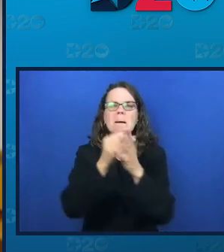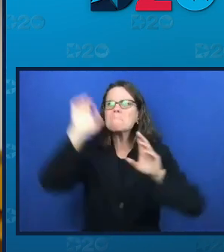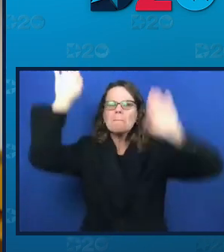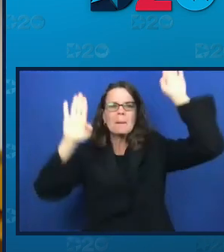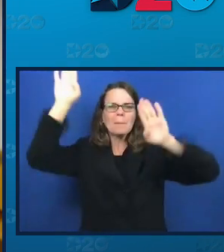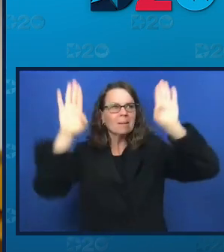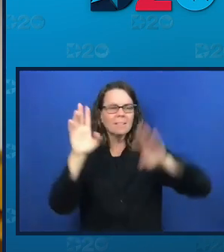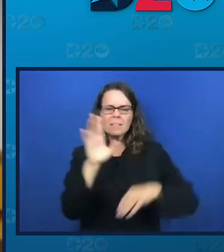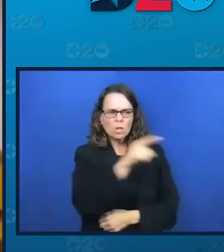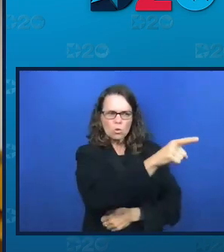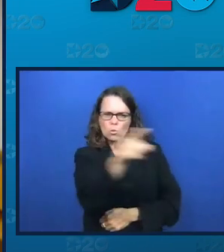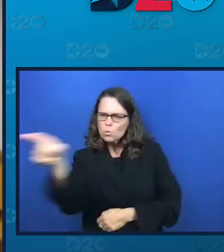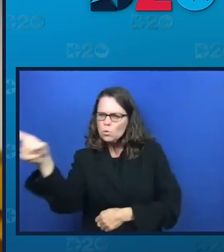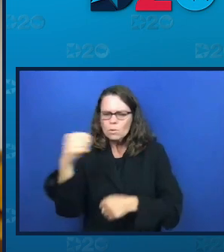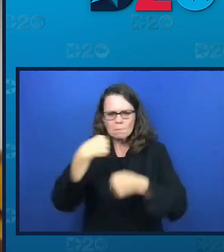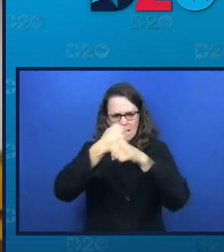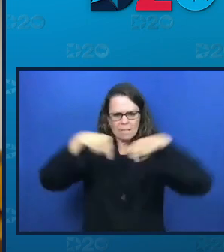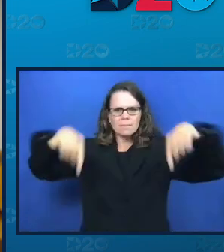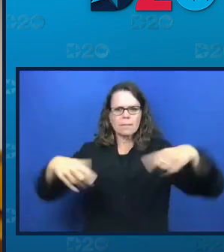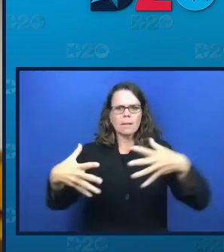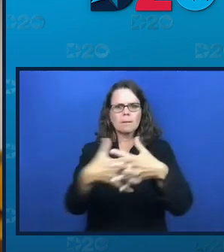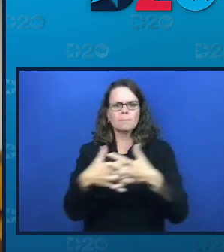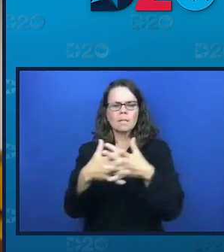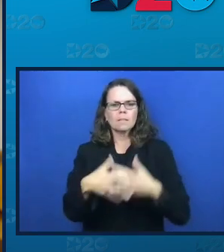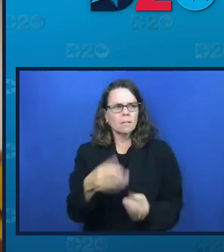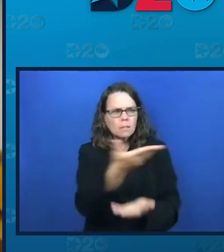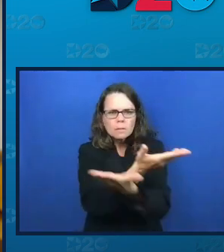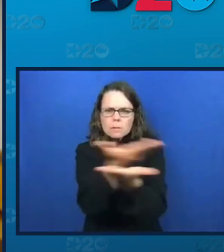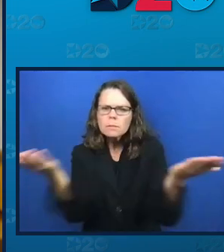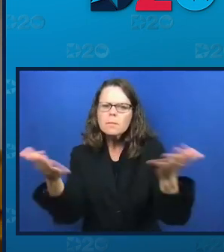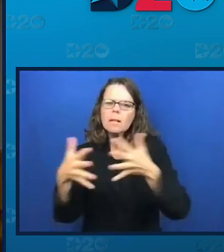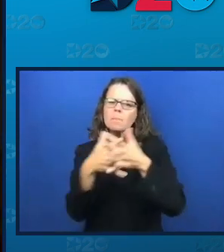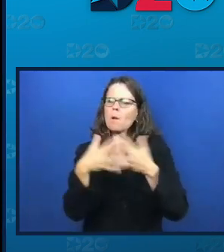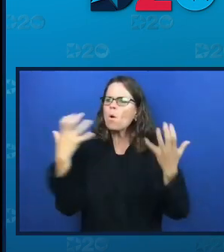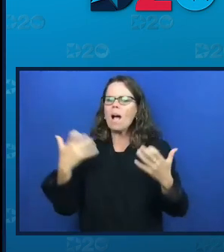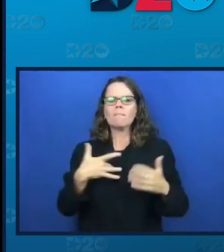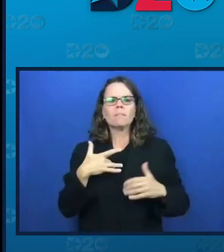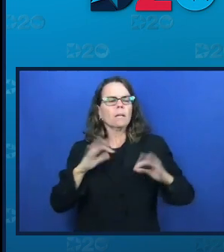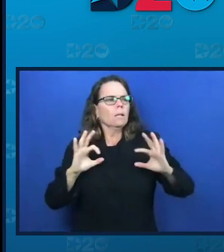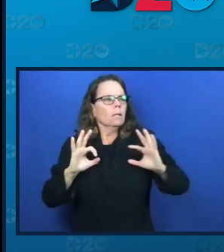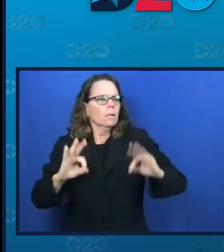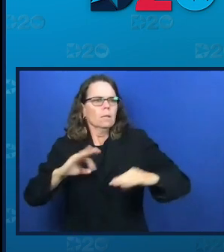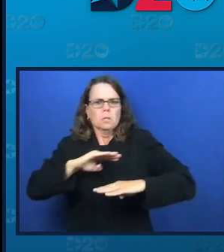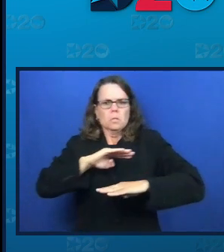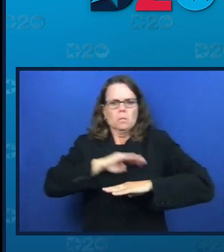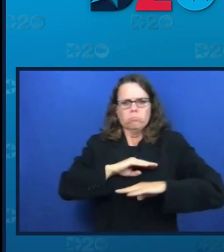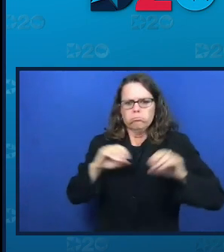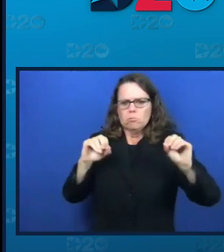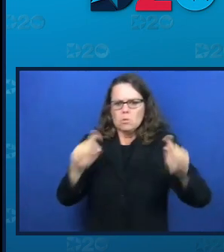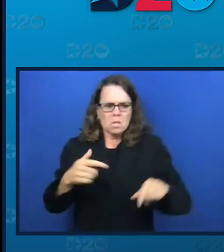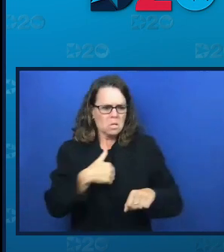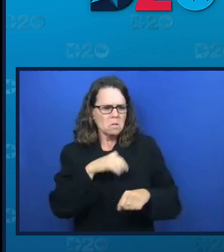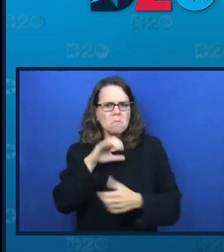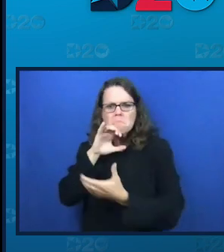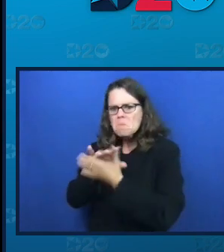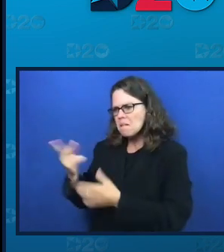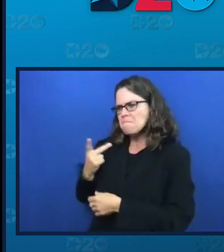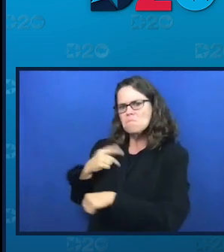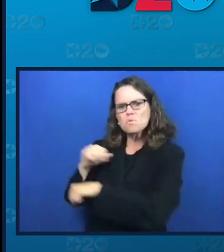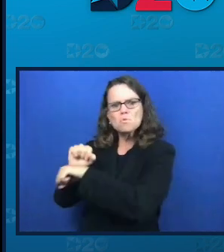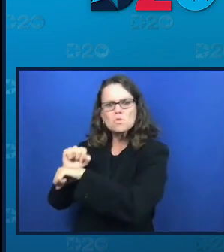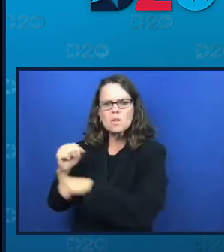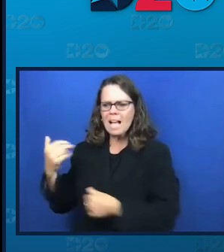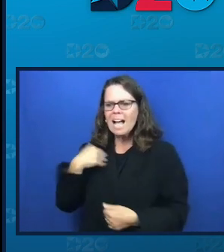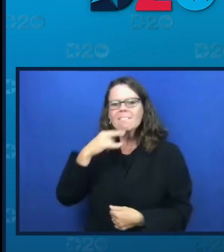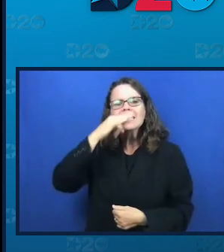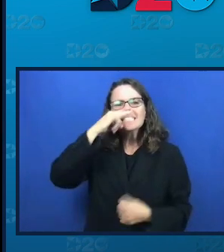I've got a wife that works as well. I've got a 17 and a 7-year-old at home, and we're still working. You know, thanks to our International